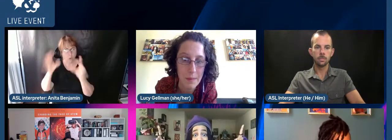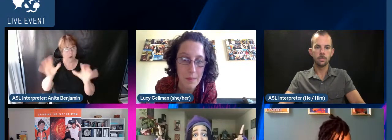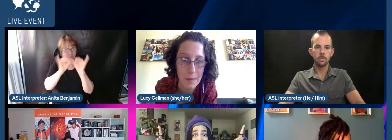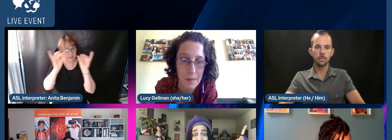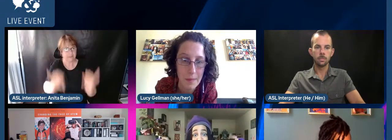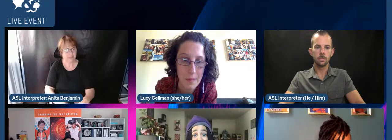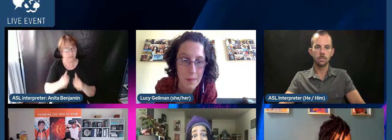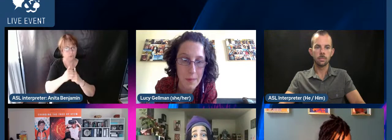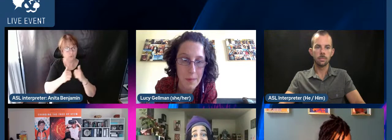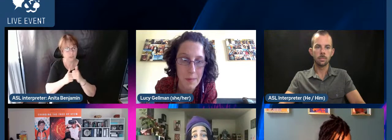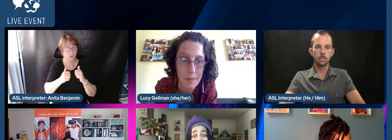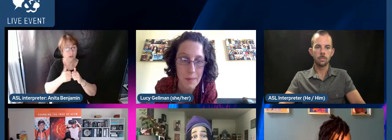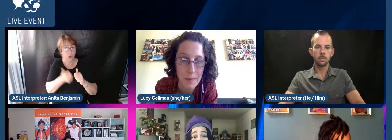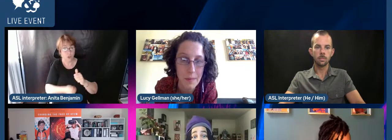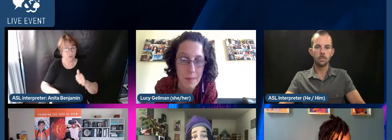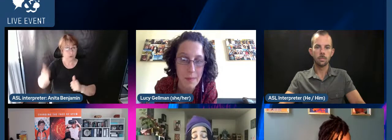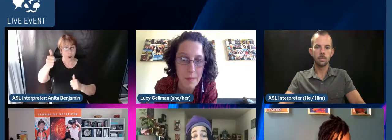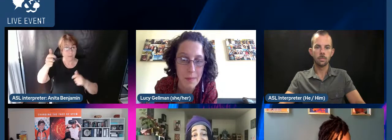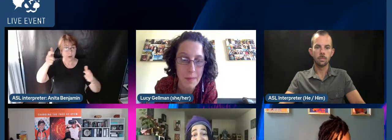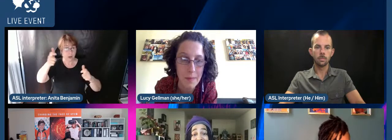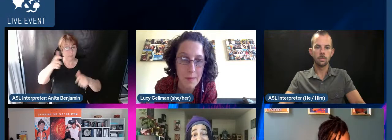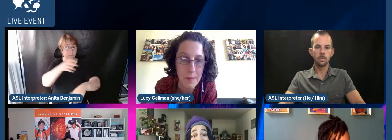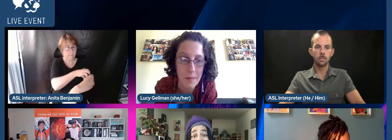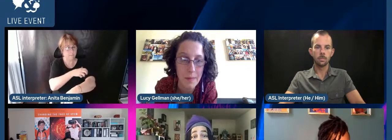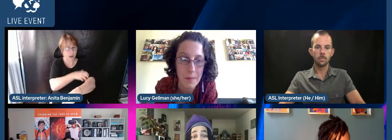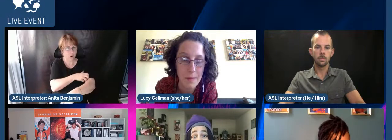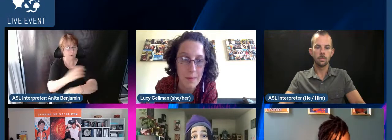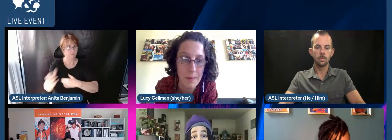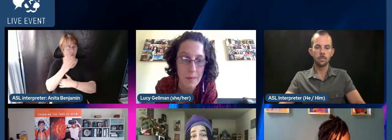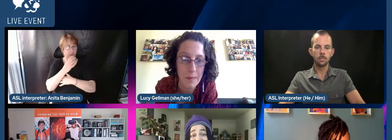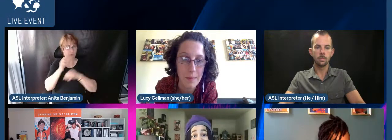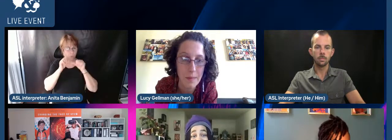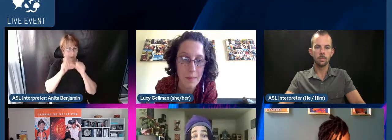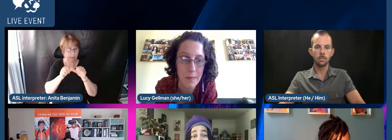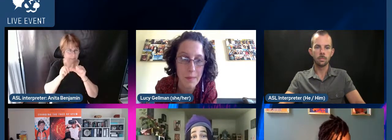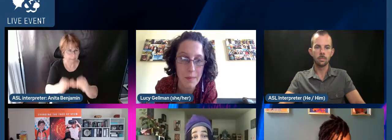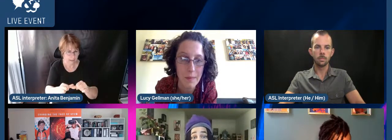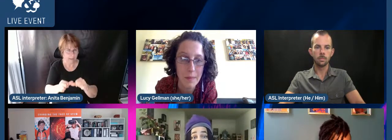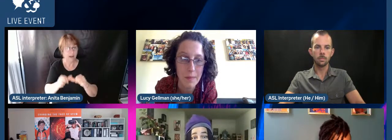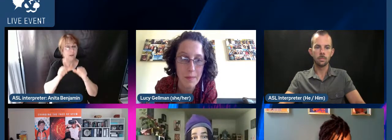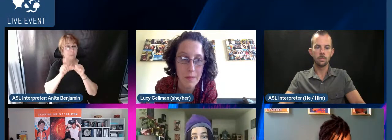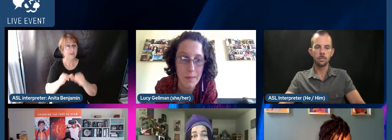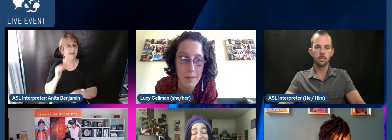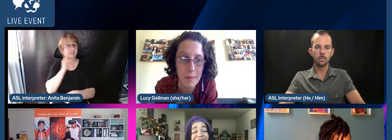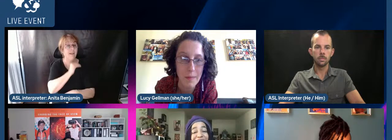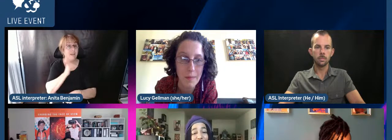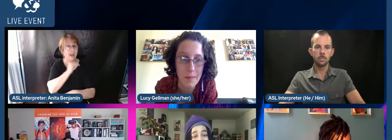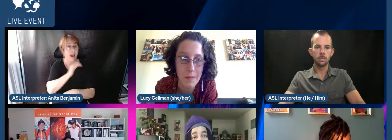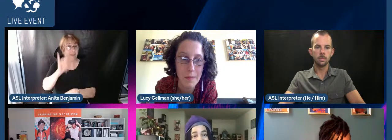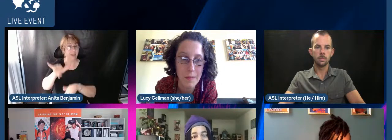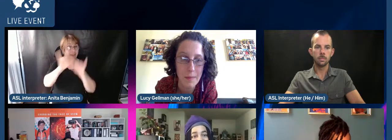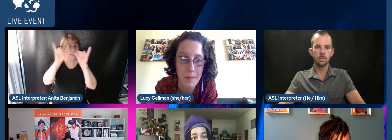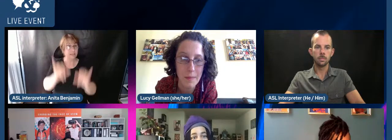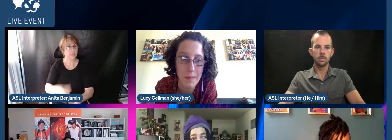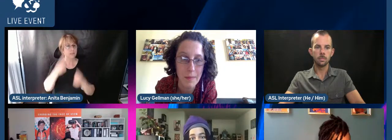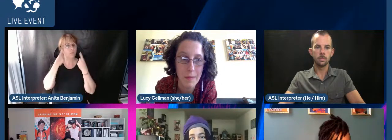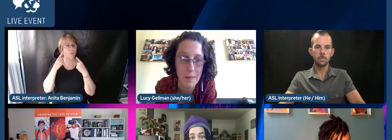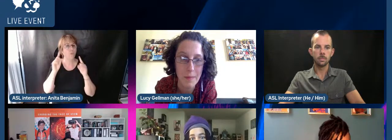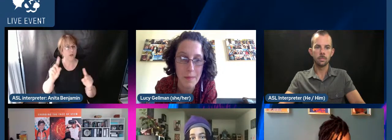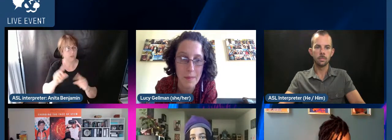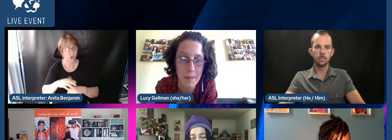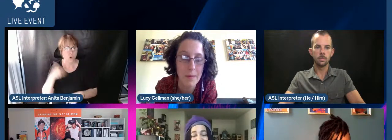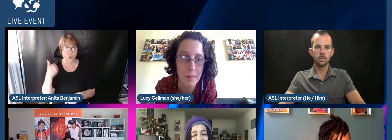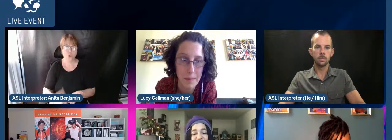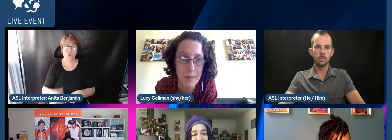dominant power structures are forcing us to maintain them and to maintain the lie that they're good and they work. It's really a